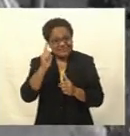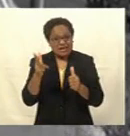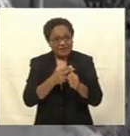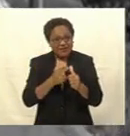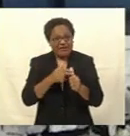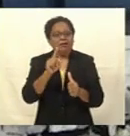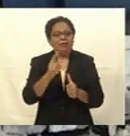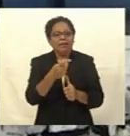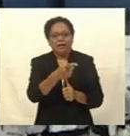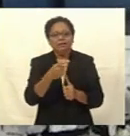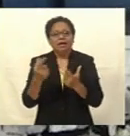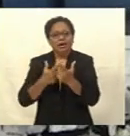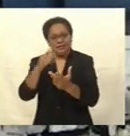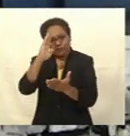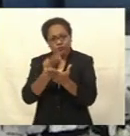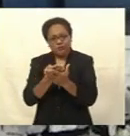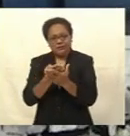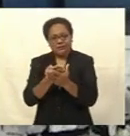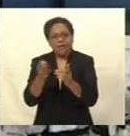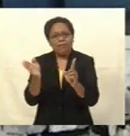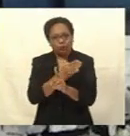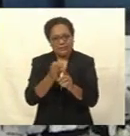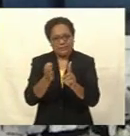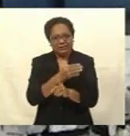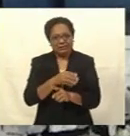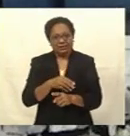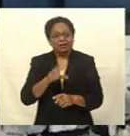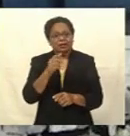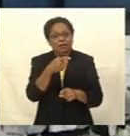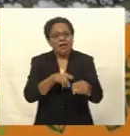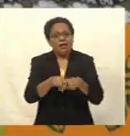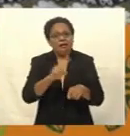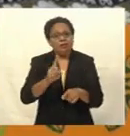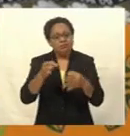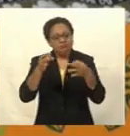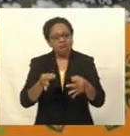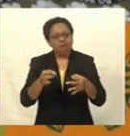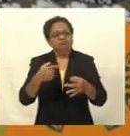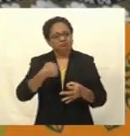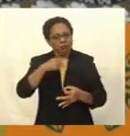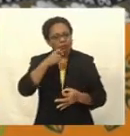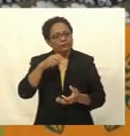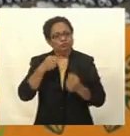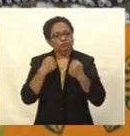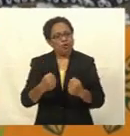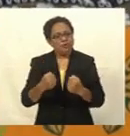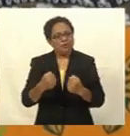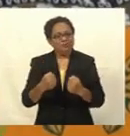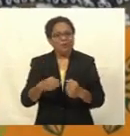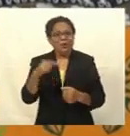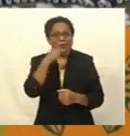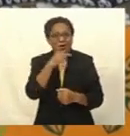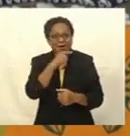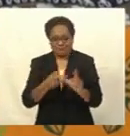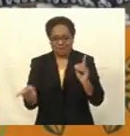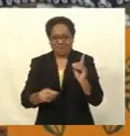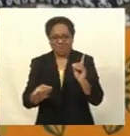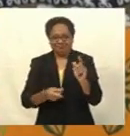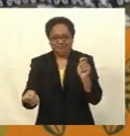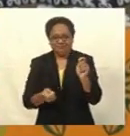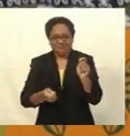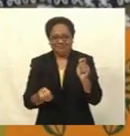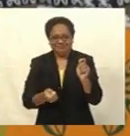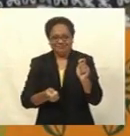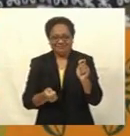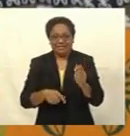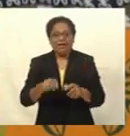subjected to bullying. It was there that she taught herself to stand tall. Only the boys would get disciplined from the